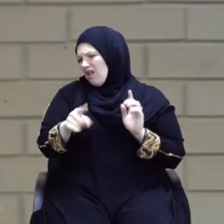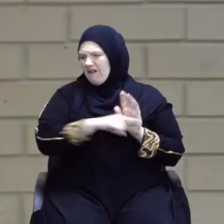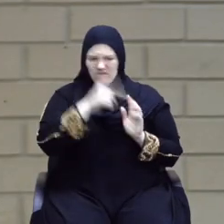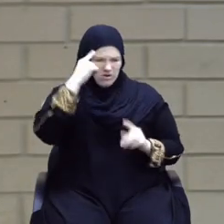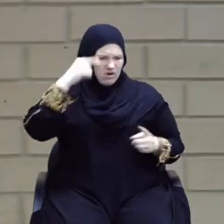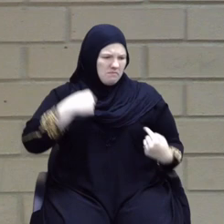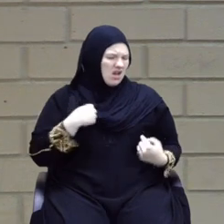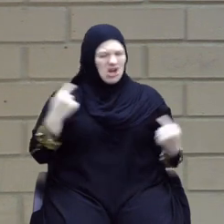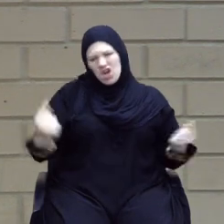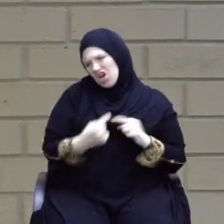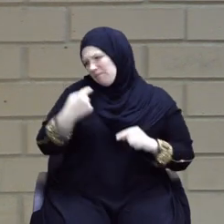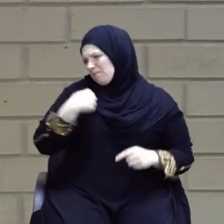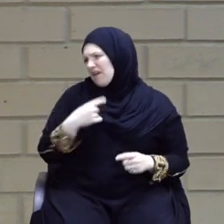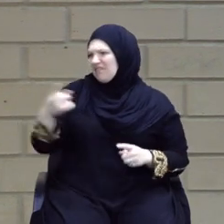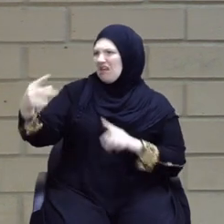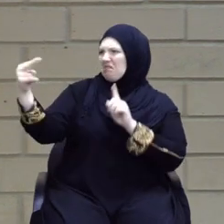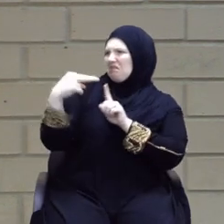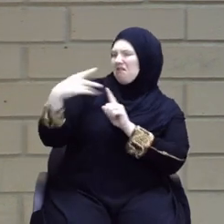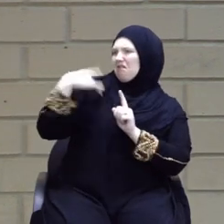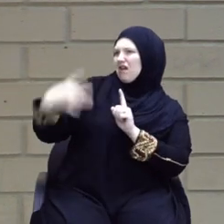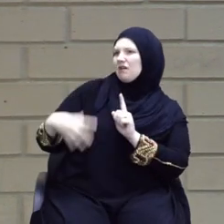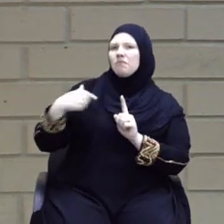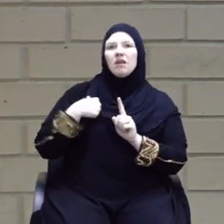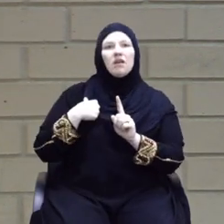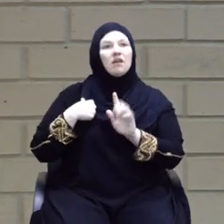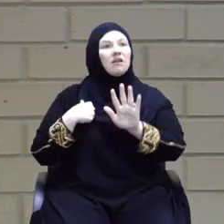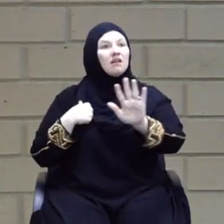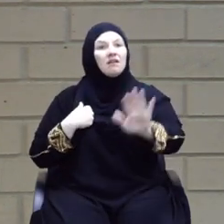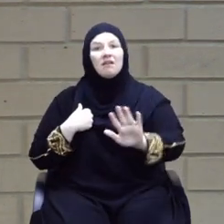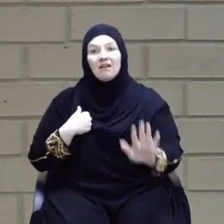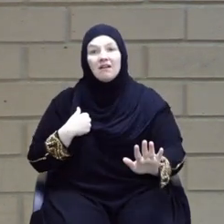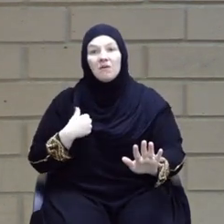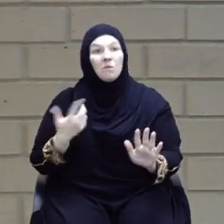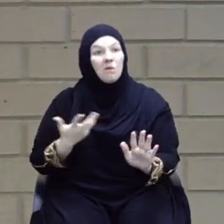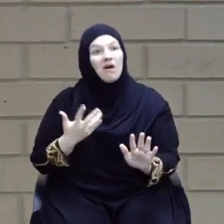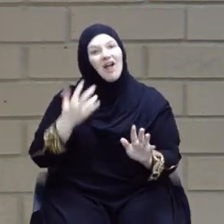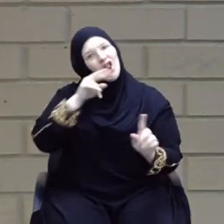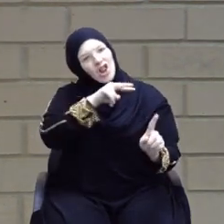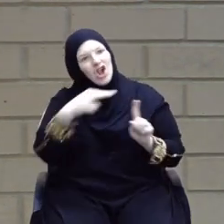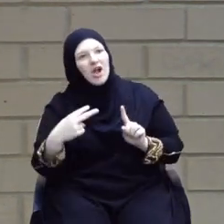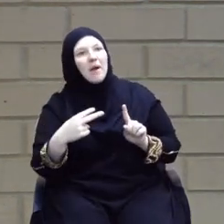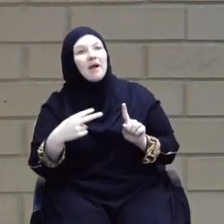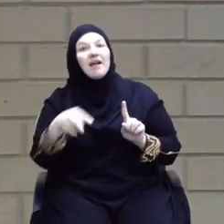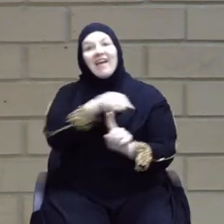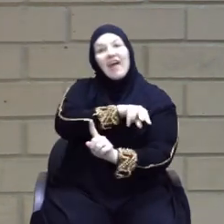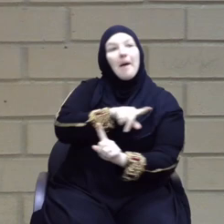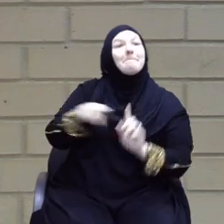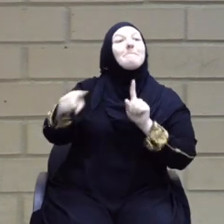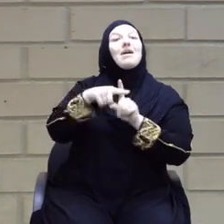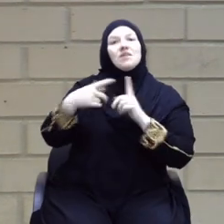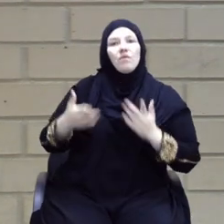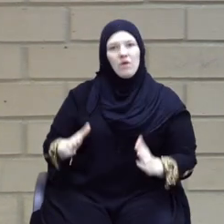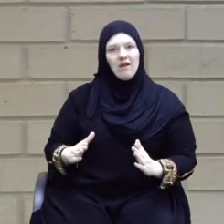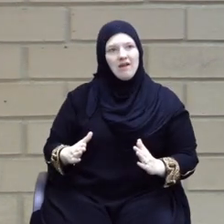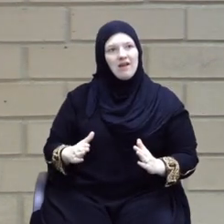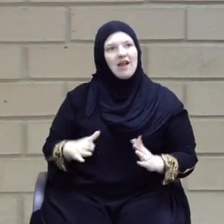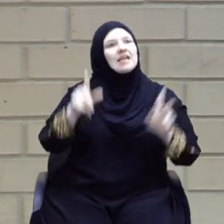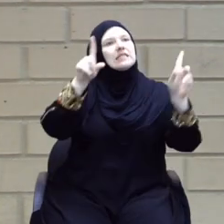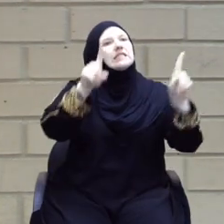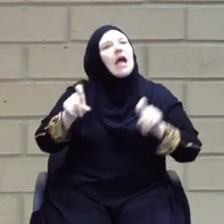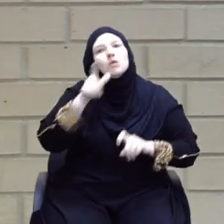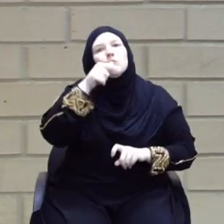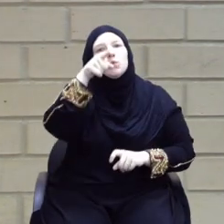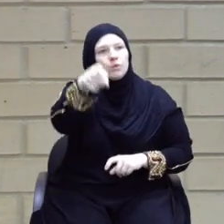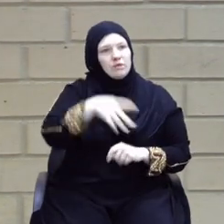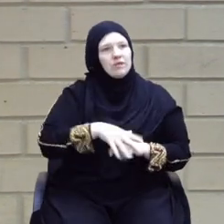thing, because it tests your true belief, it tests your iman, it tests who you are,